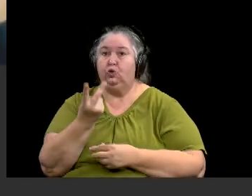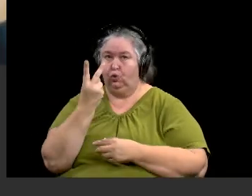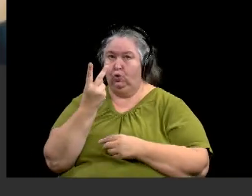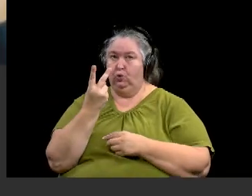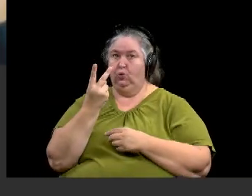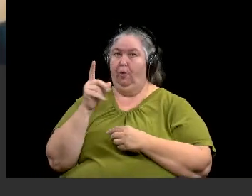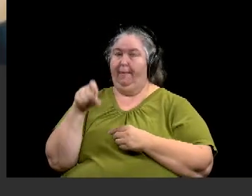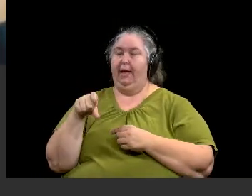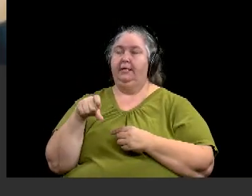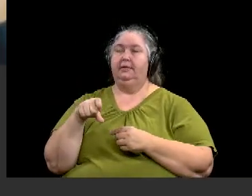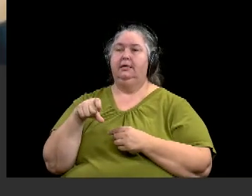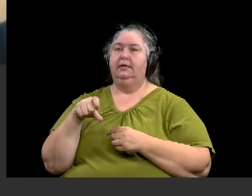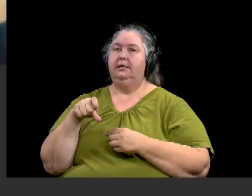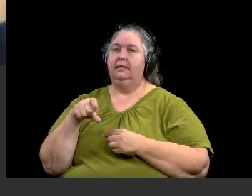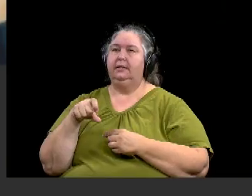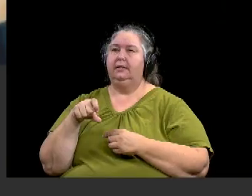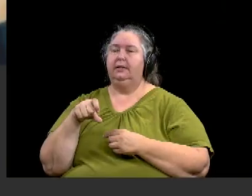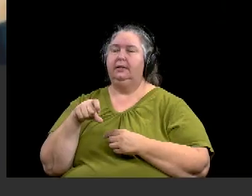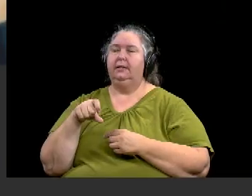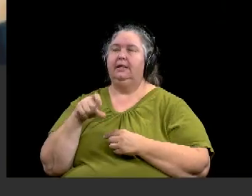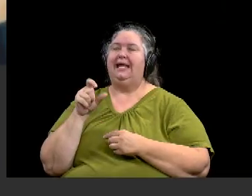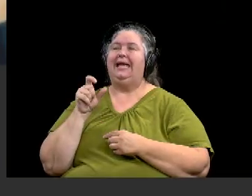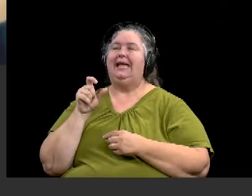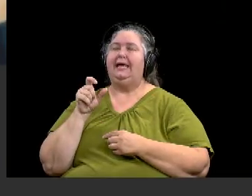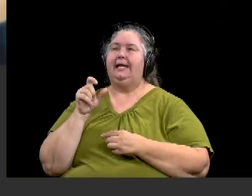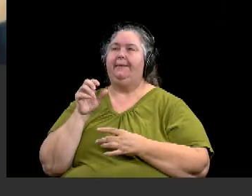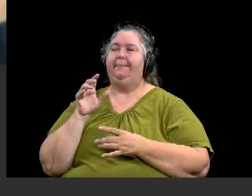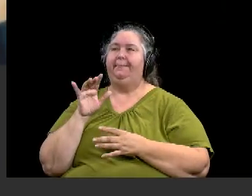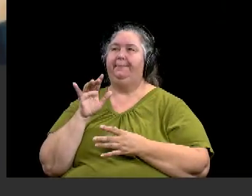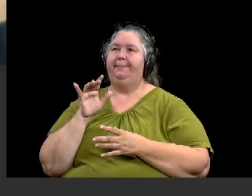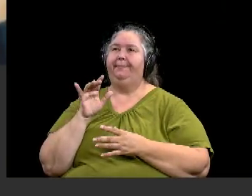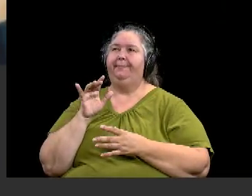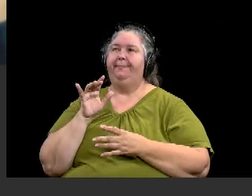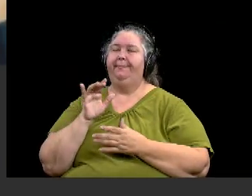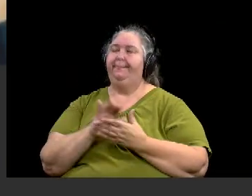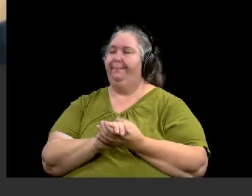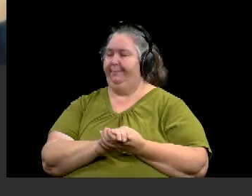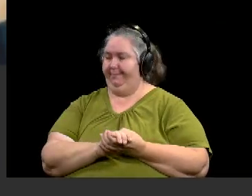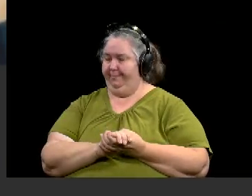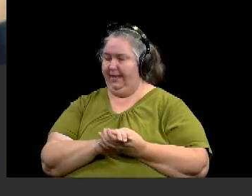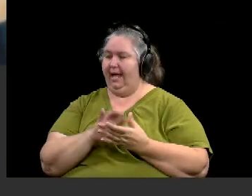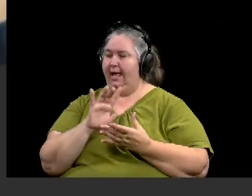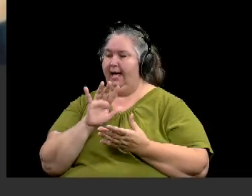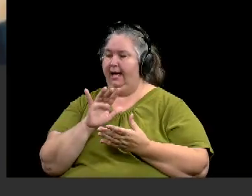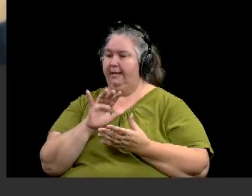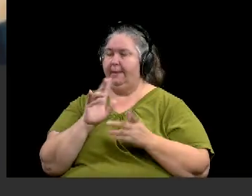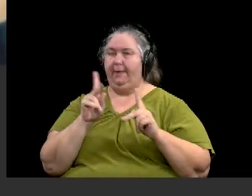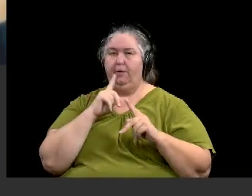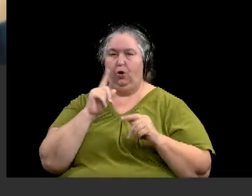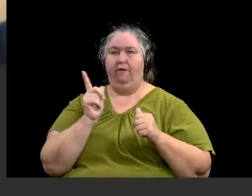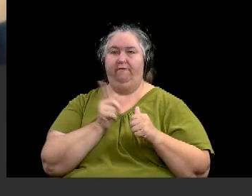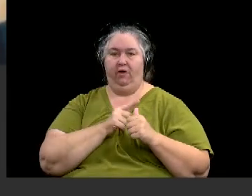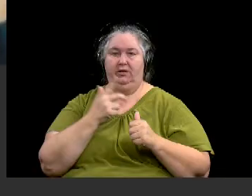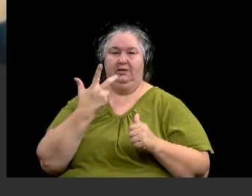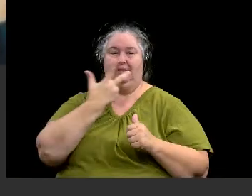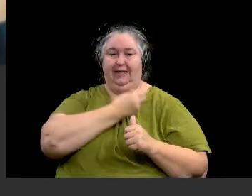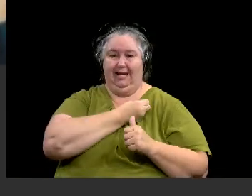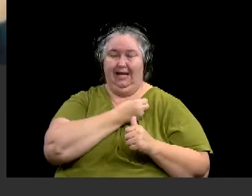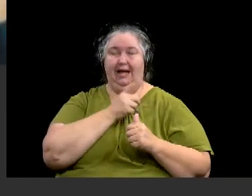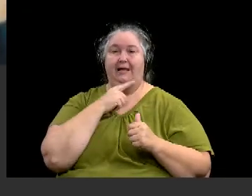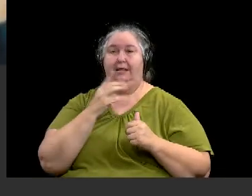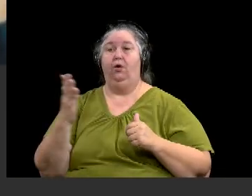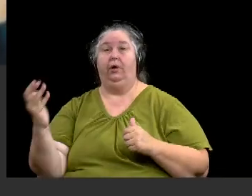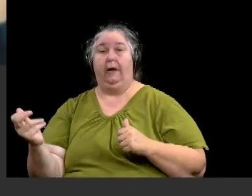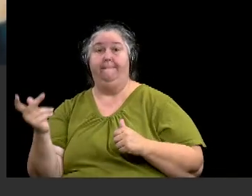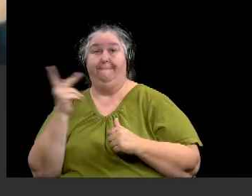be one of those things where they just, the people who initially get the vaccine, they'll come back in 3 weeks and they'll easily be able to get the second dose of